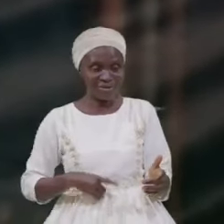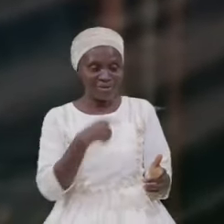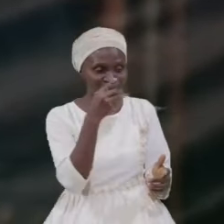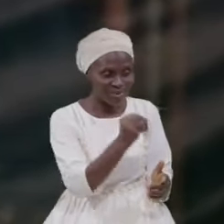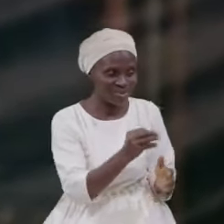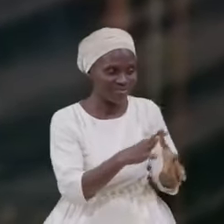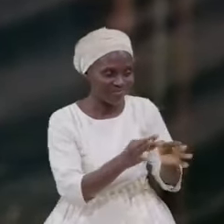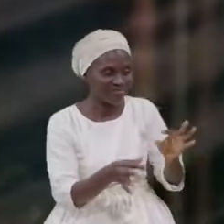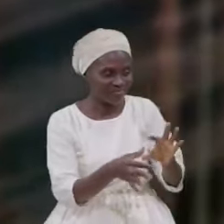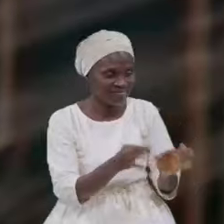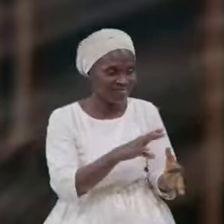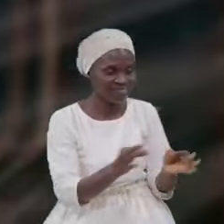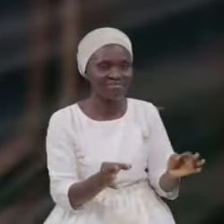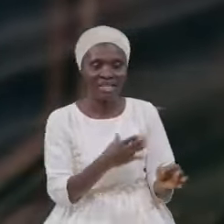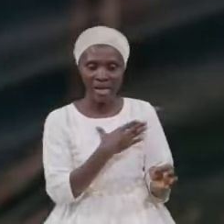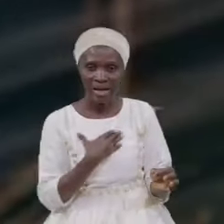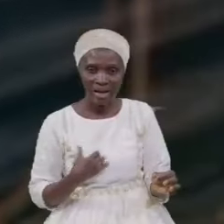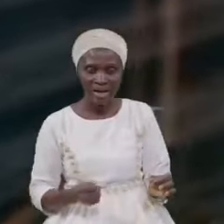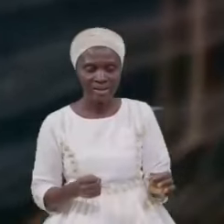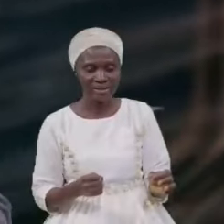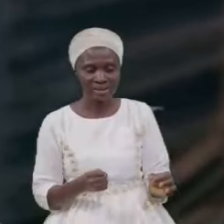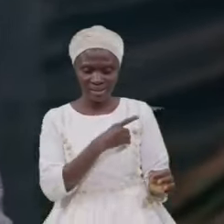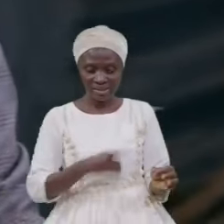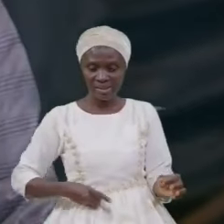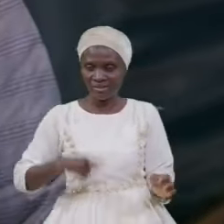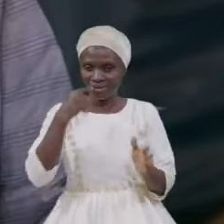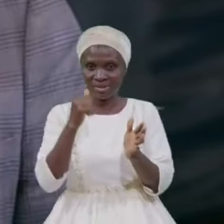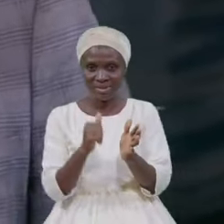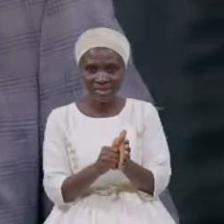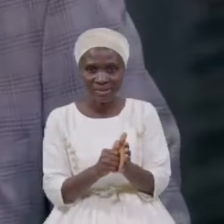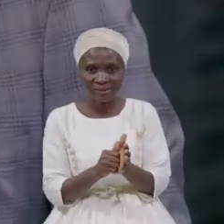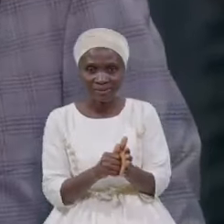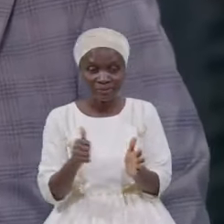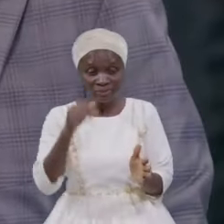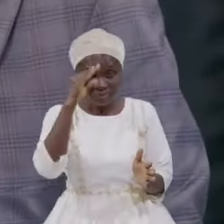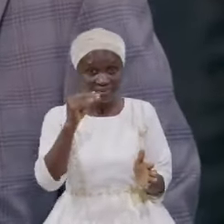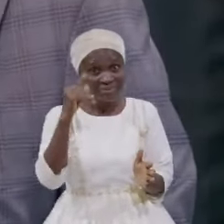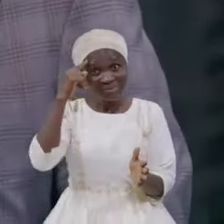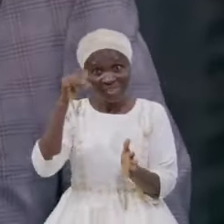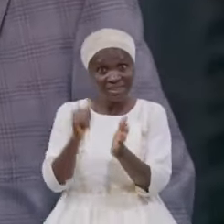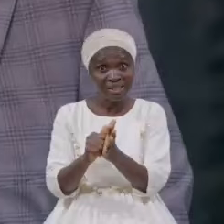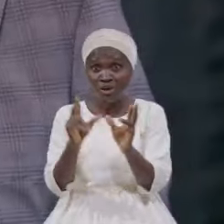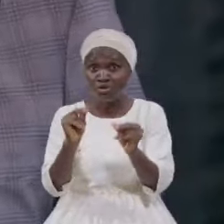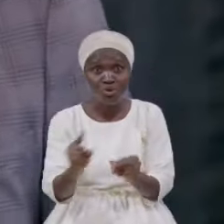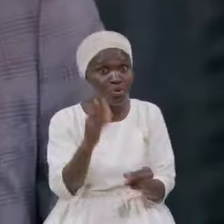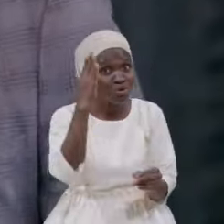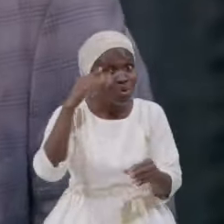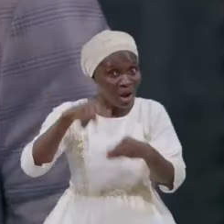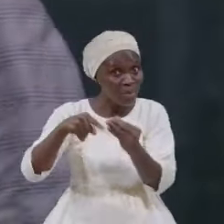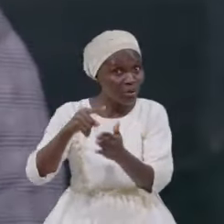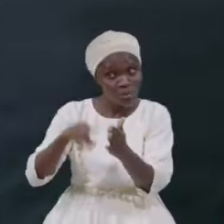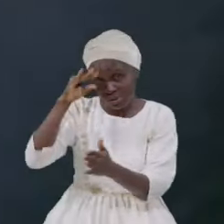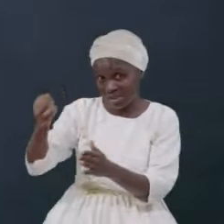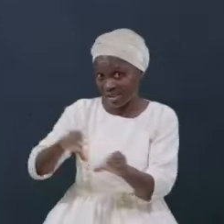kingdom?" He thought nobody knew what he did. "He did that, they said the judgment."